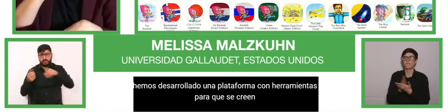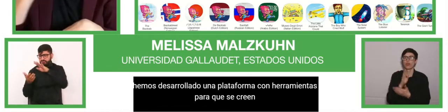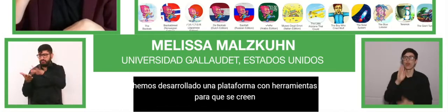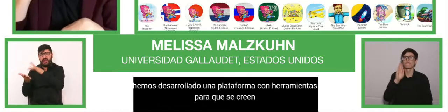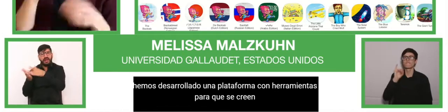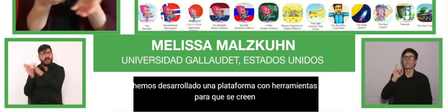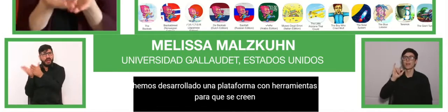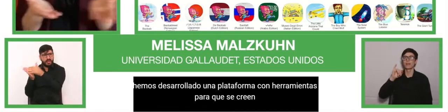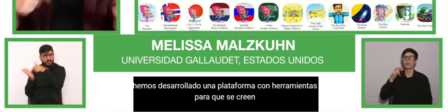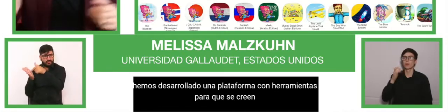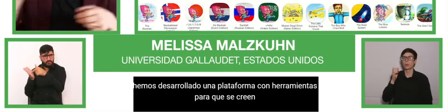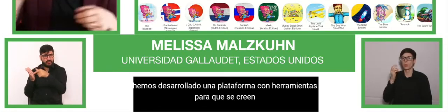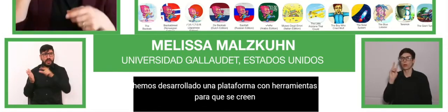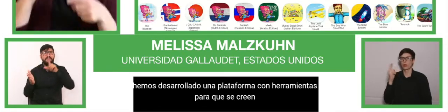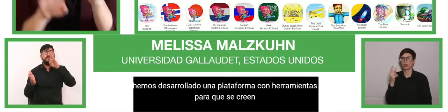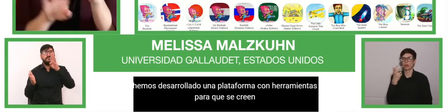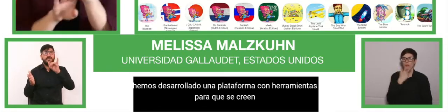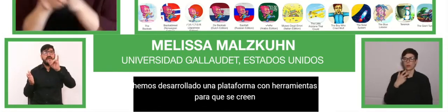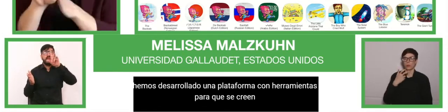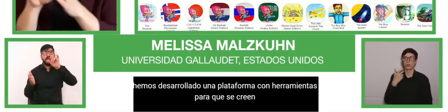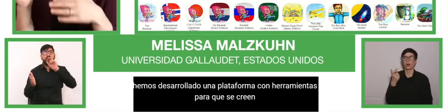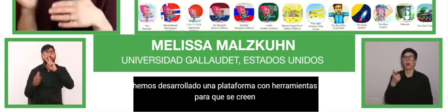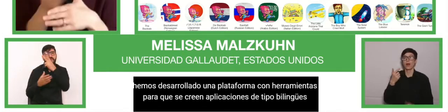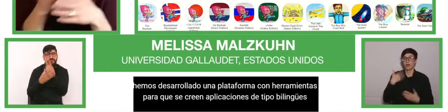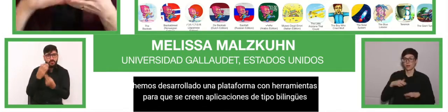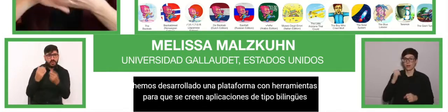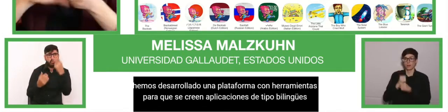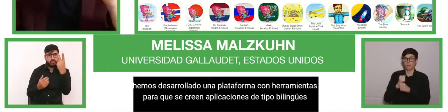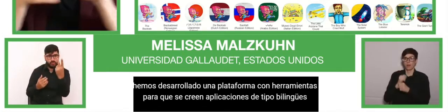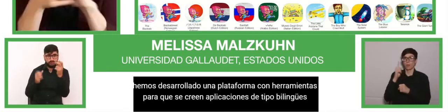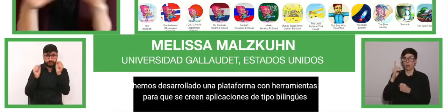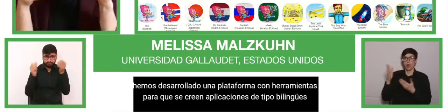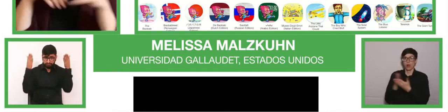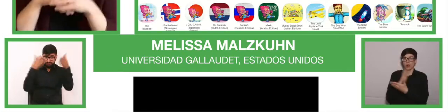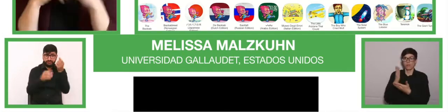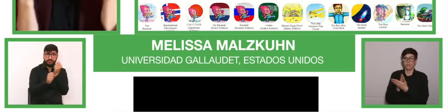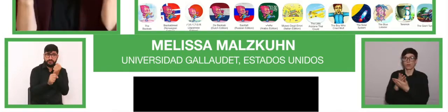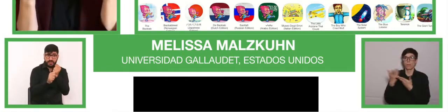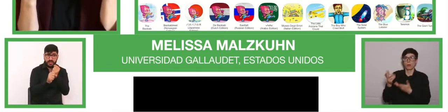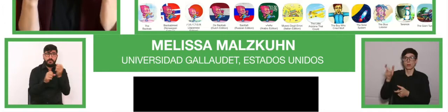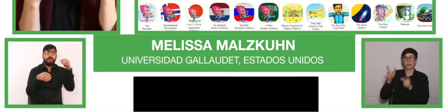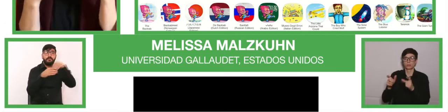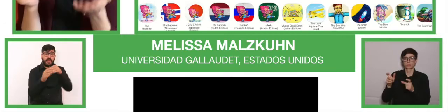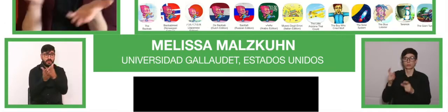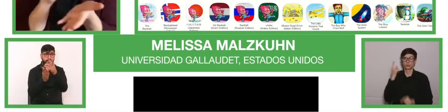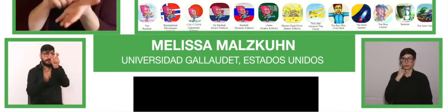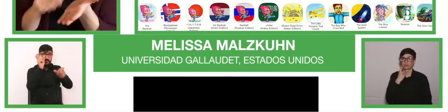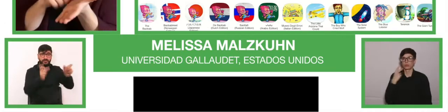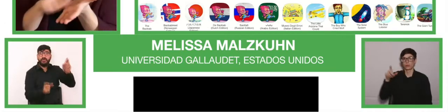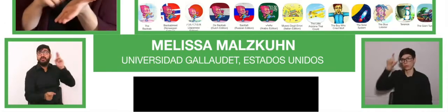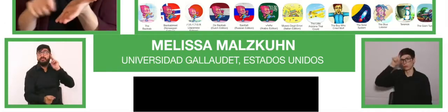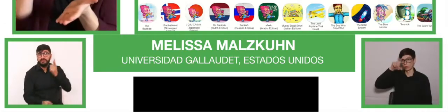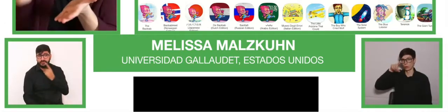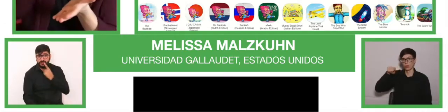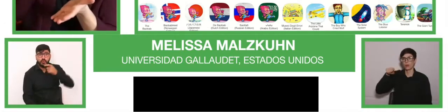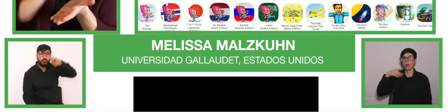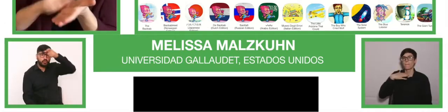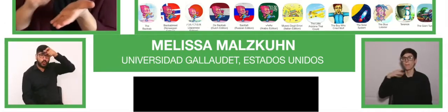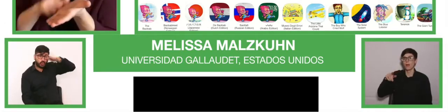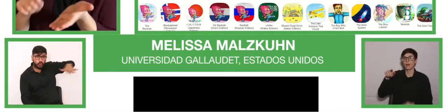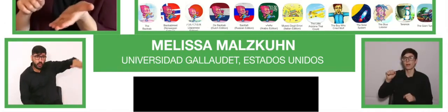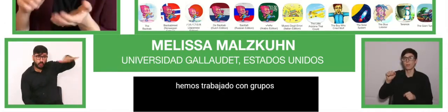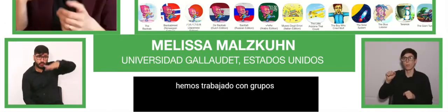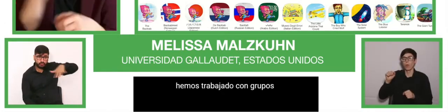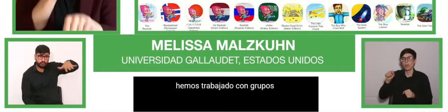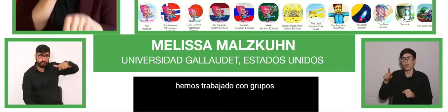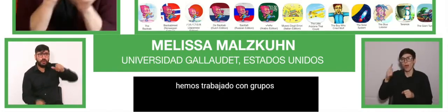to develop these bilingual storybooks. We already have the tools and resources so that communities can develop their own native stories